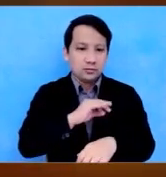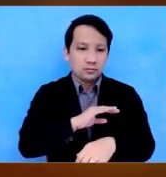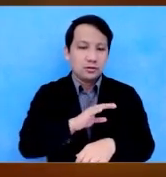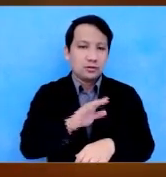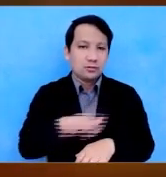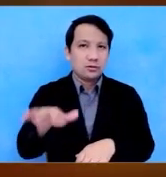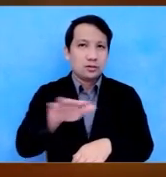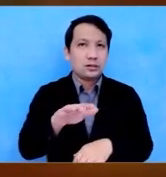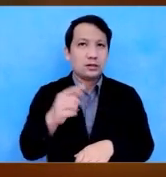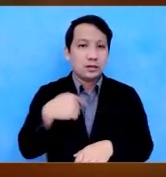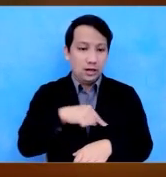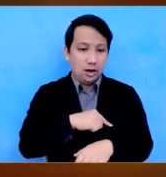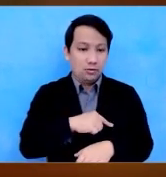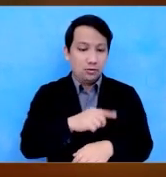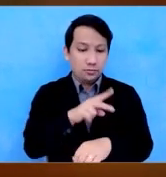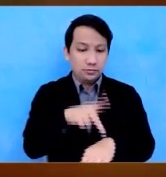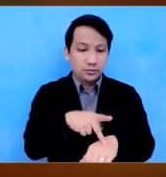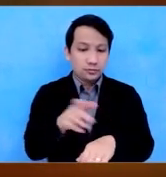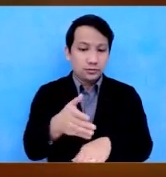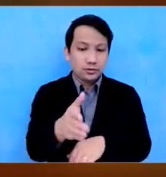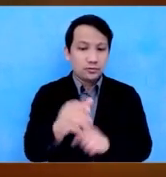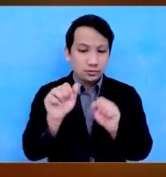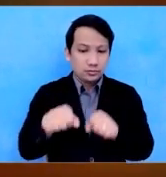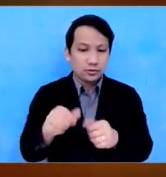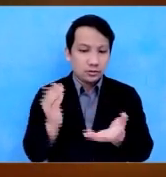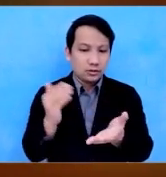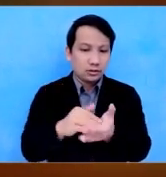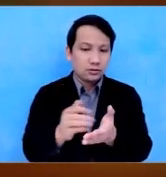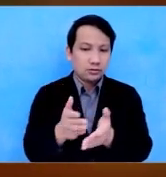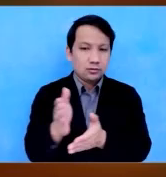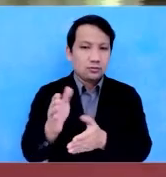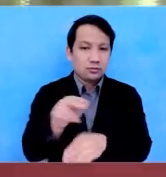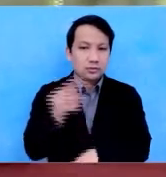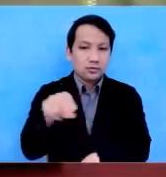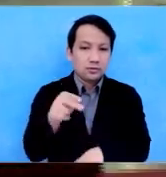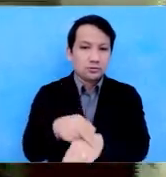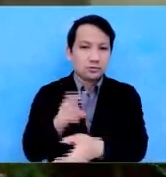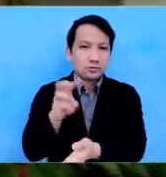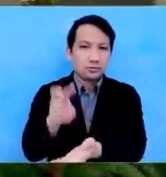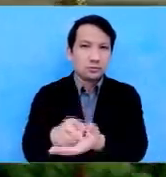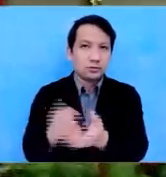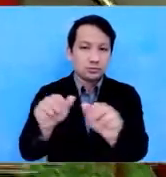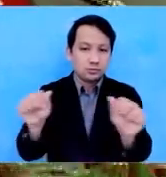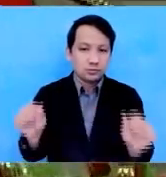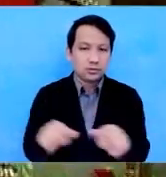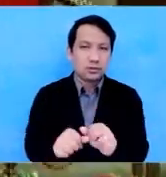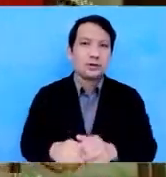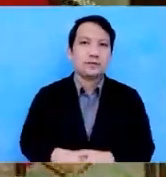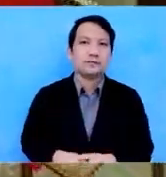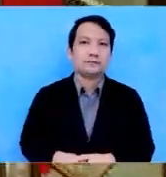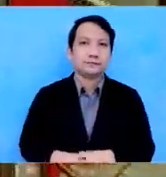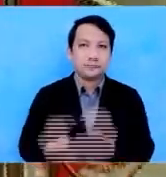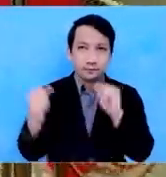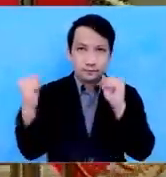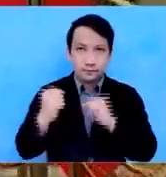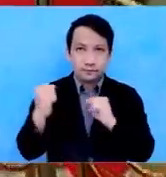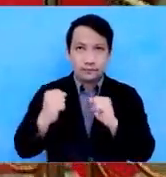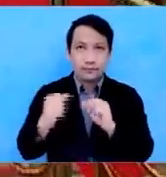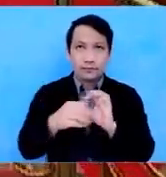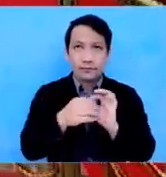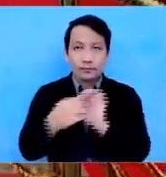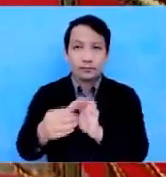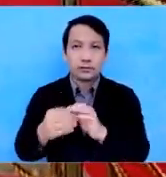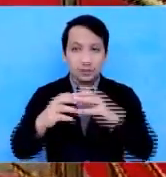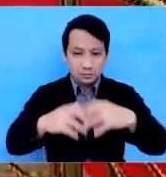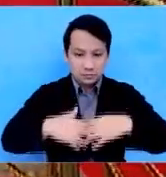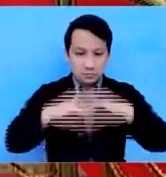our fishermen might be able to fish again in their natural fishing grounds. May mga kasunduan ding may kaugnayan sa Build